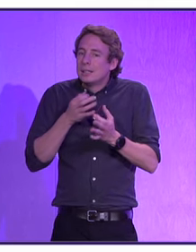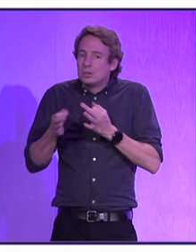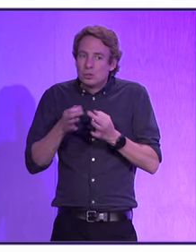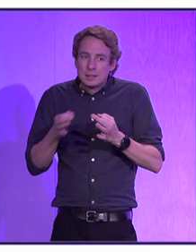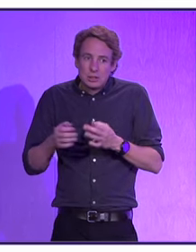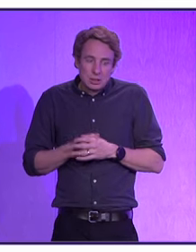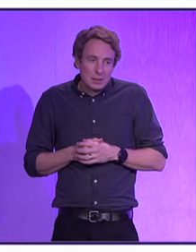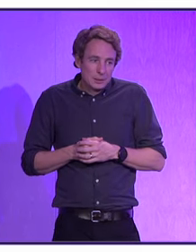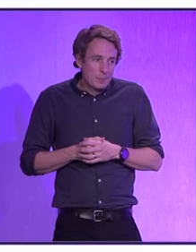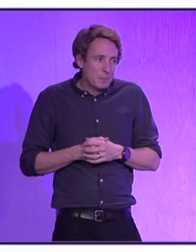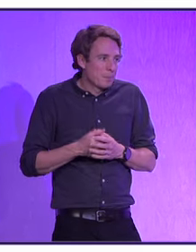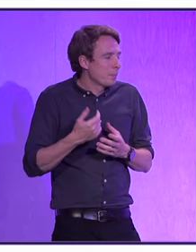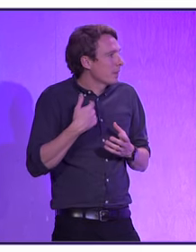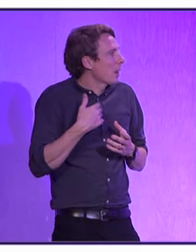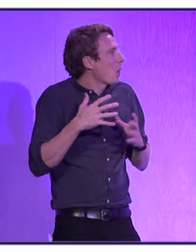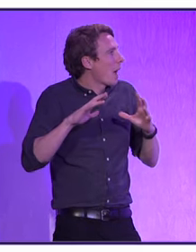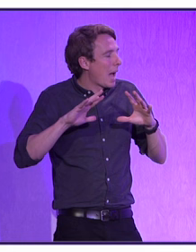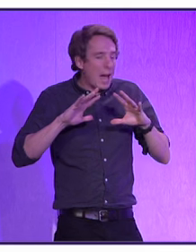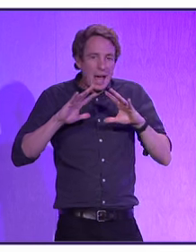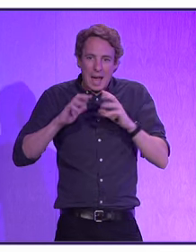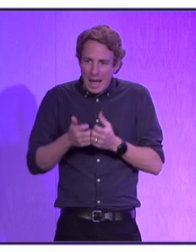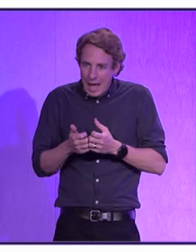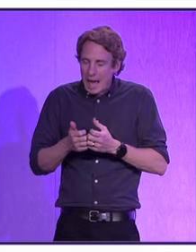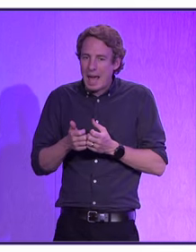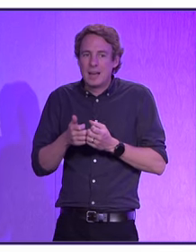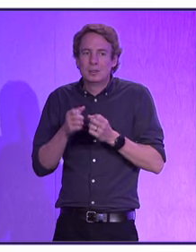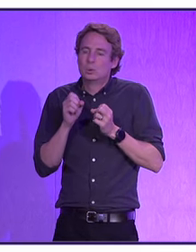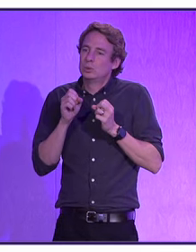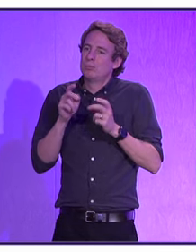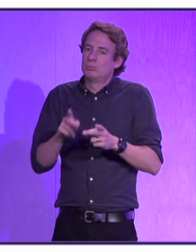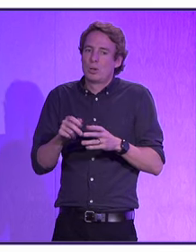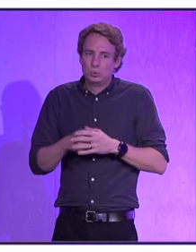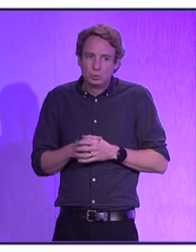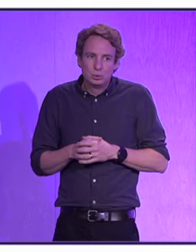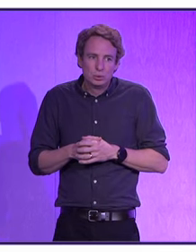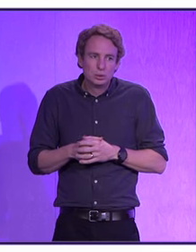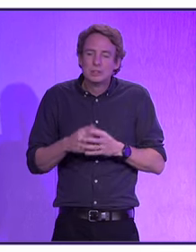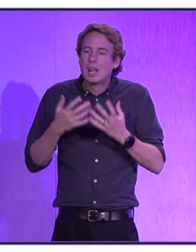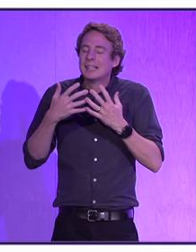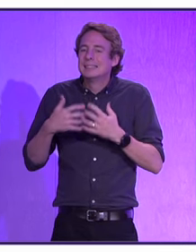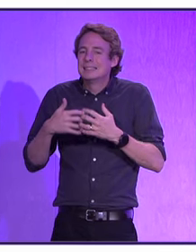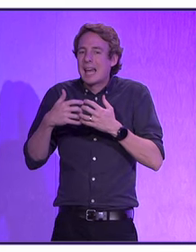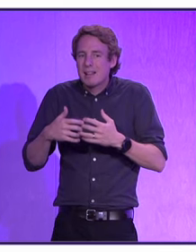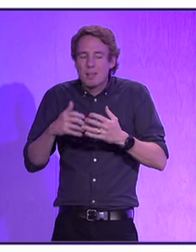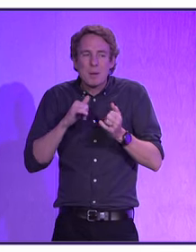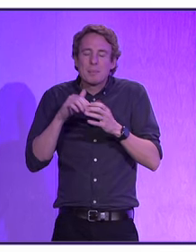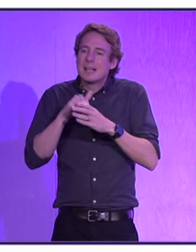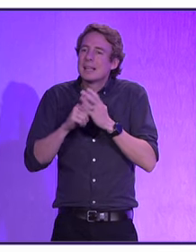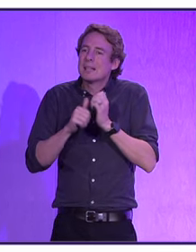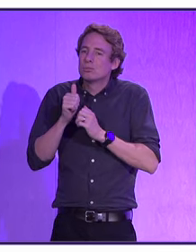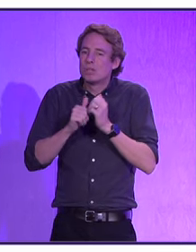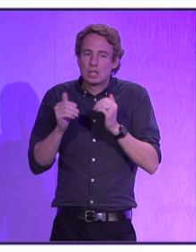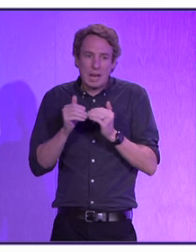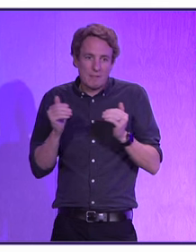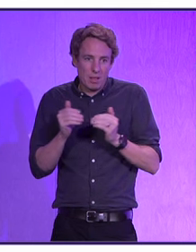modernization strategy, basically. So the breakdown of how you'll approach it, right, the technical bit is, typically, on